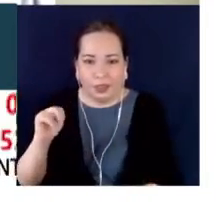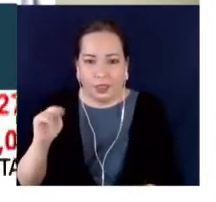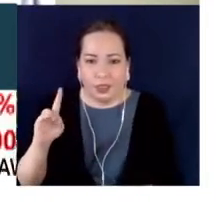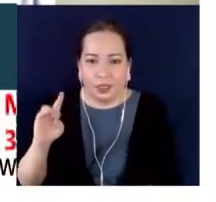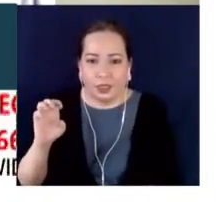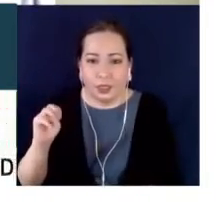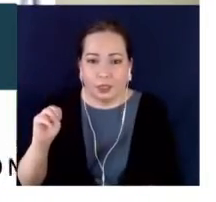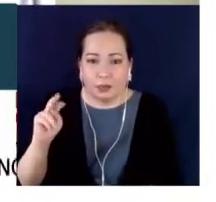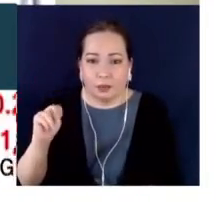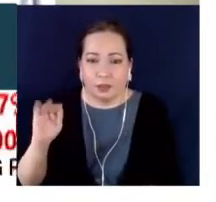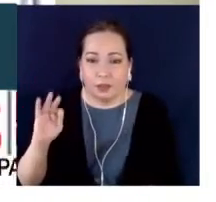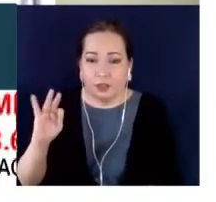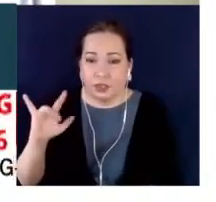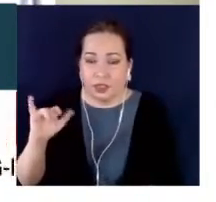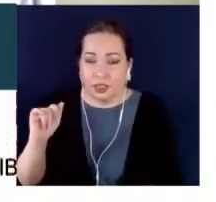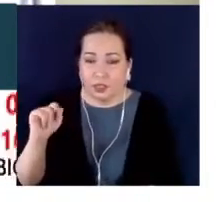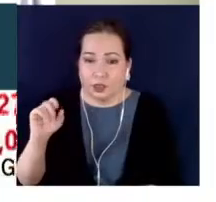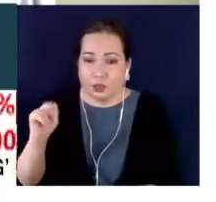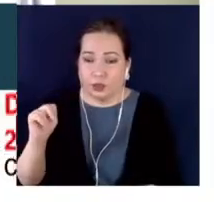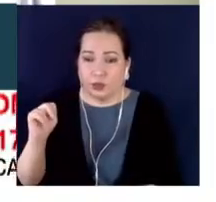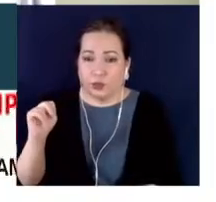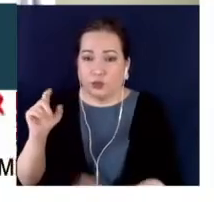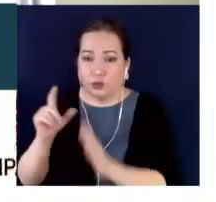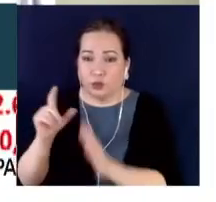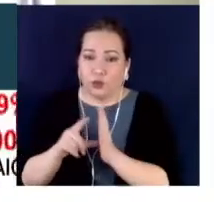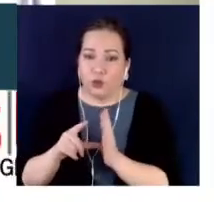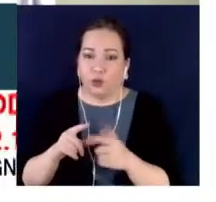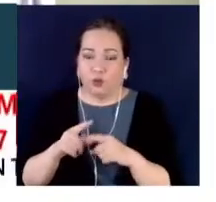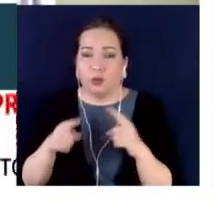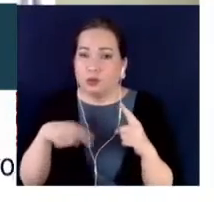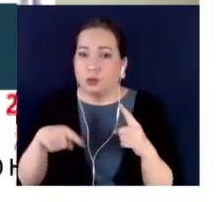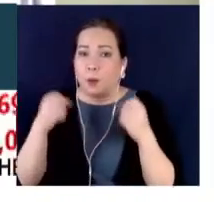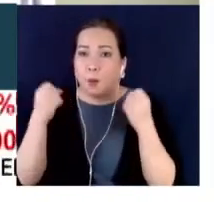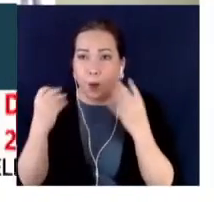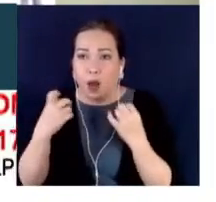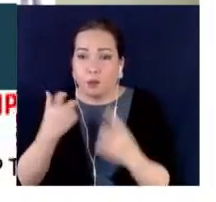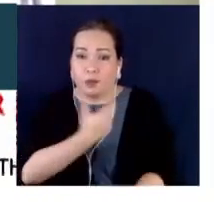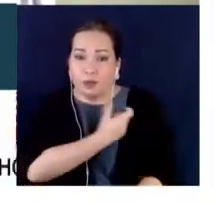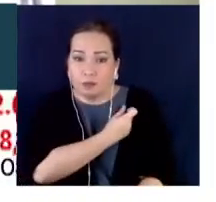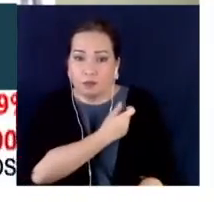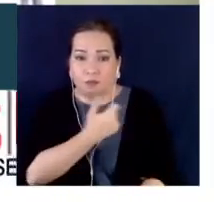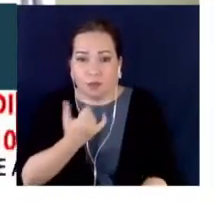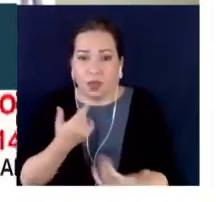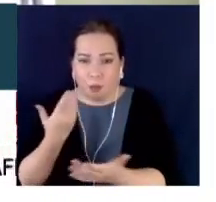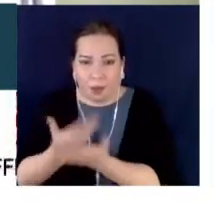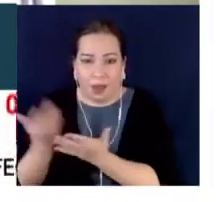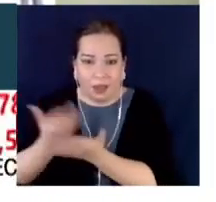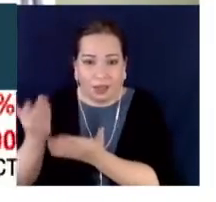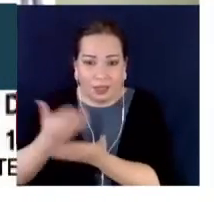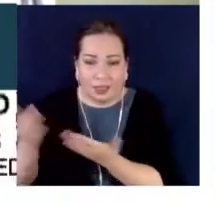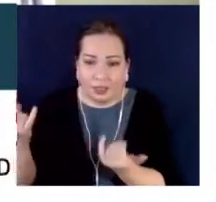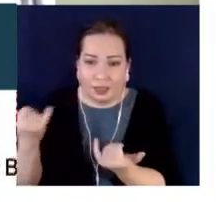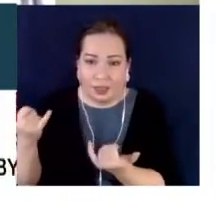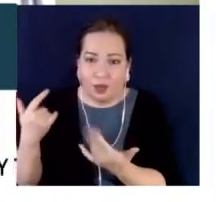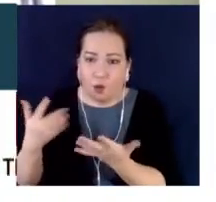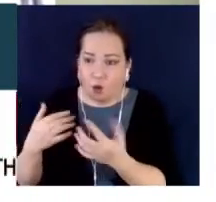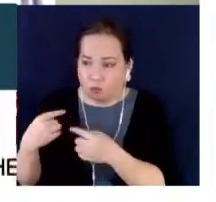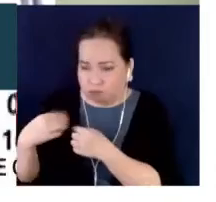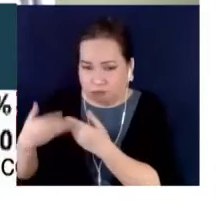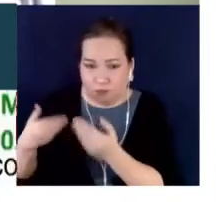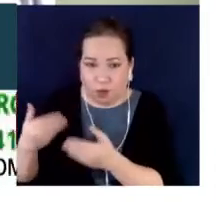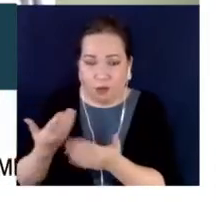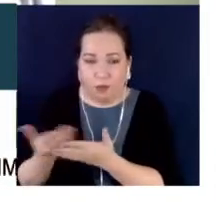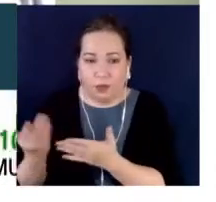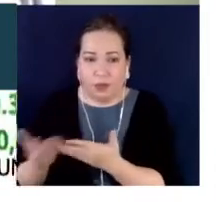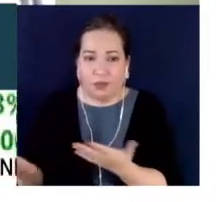we are already towards the tail end of most of these vaccines are already being procured and or have been procured already.